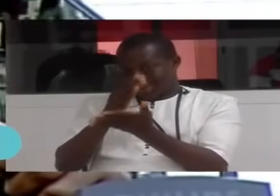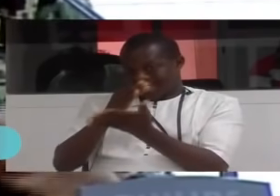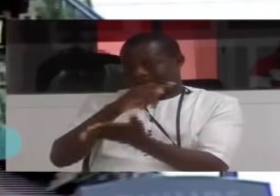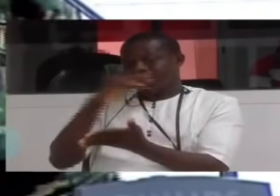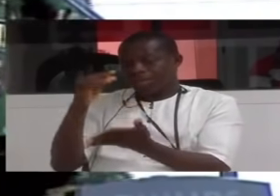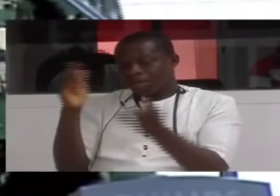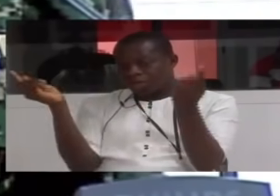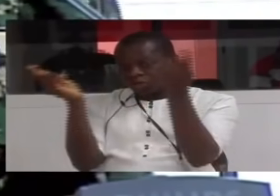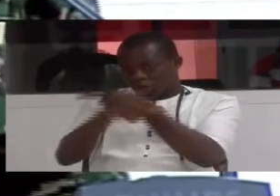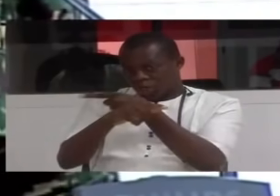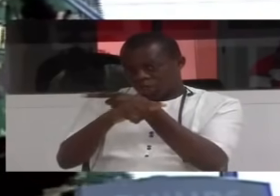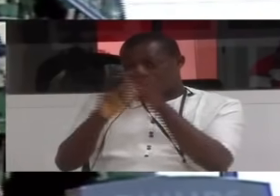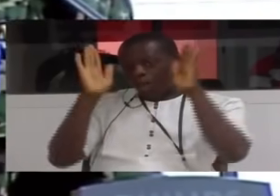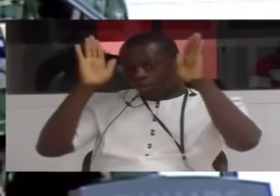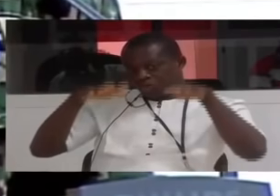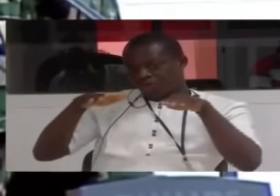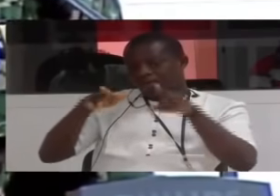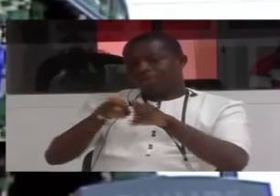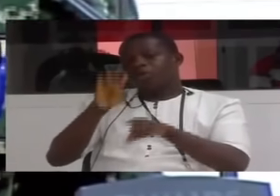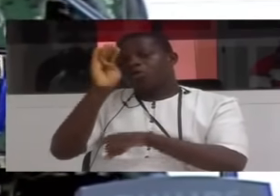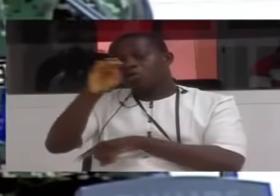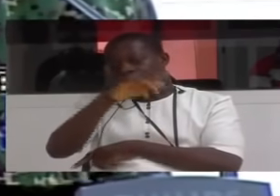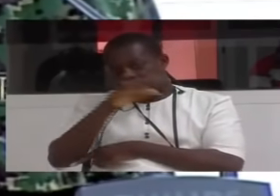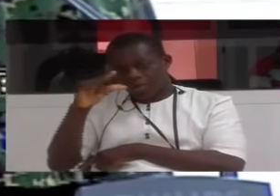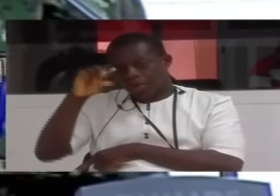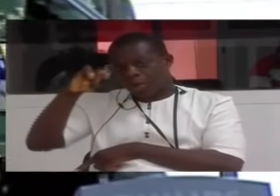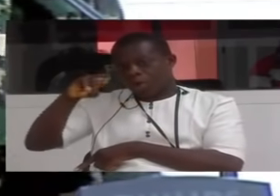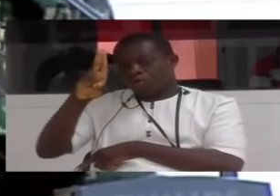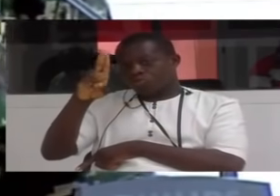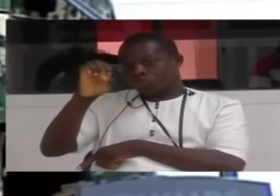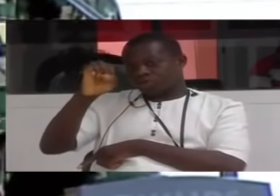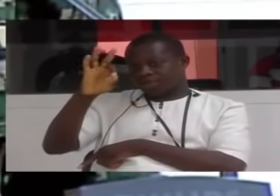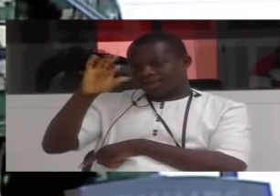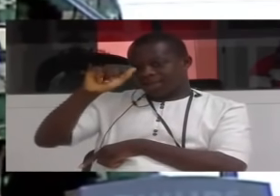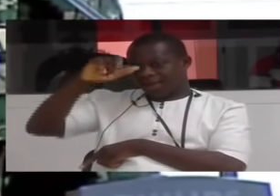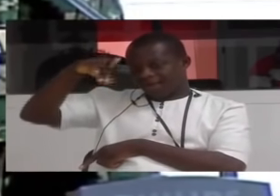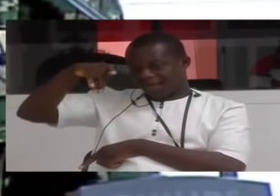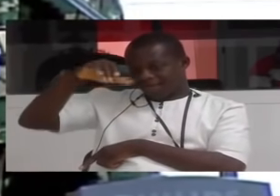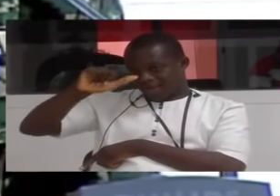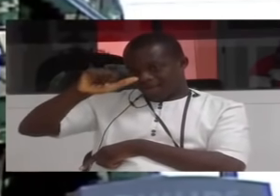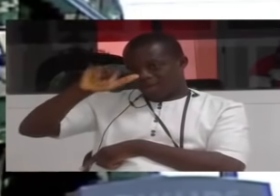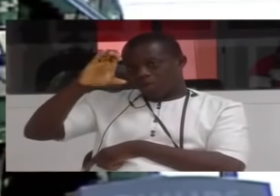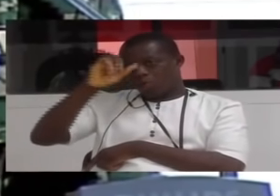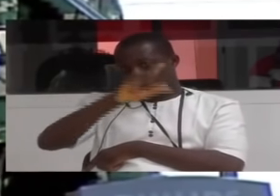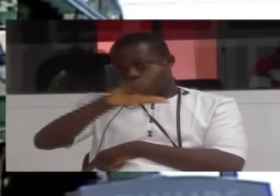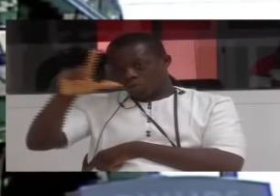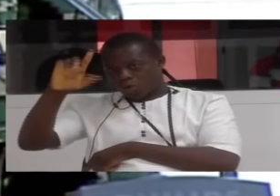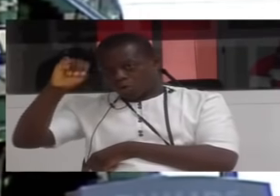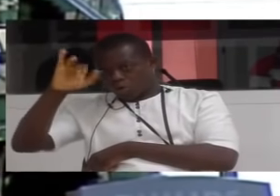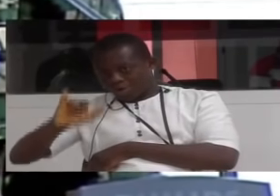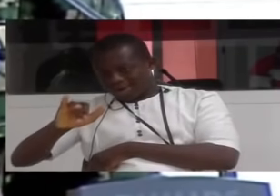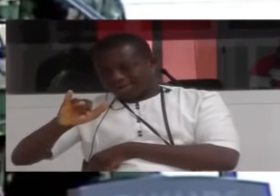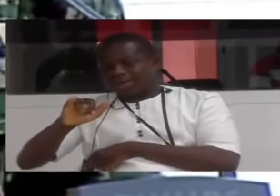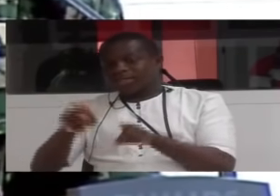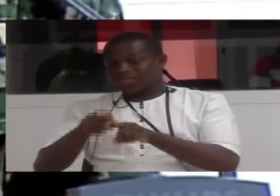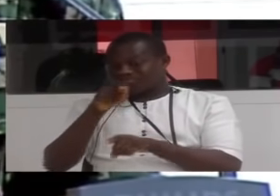said this is the number of atric Koli. Na li number Mustafa Koli la. Mustafa Koli he converted to Islam and he